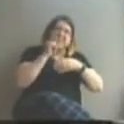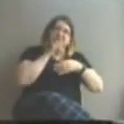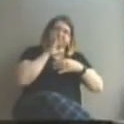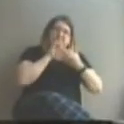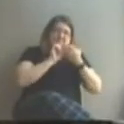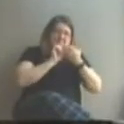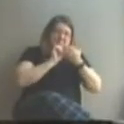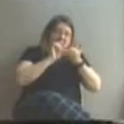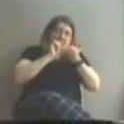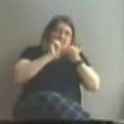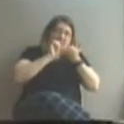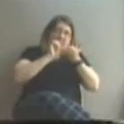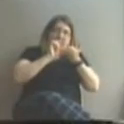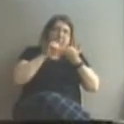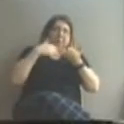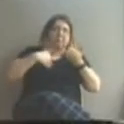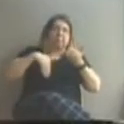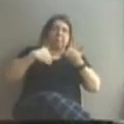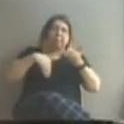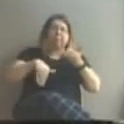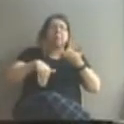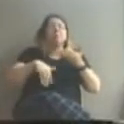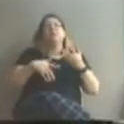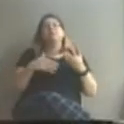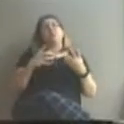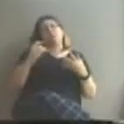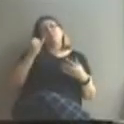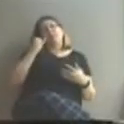the idea behind this proposal